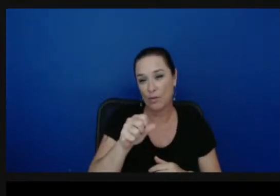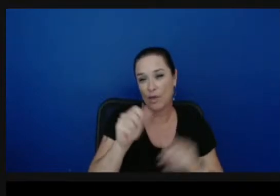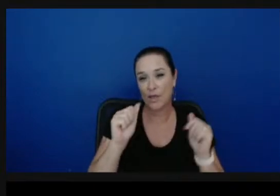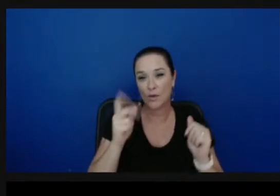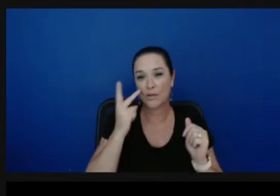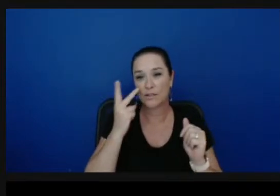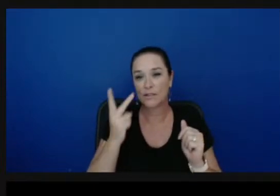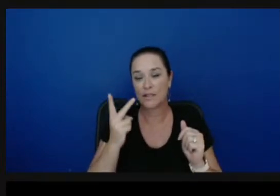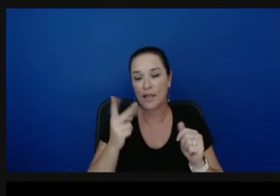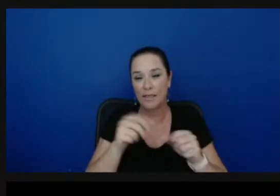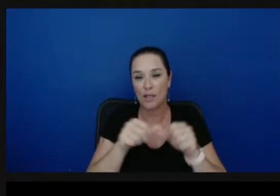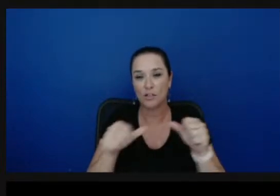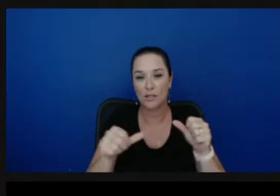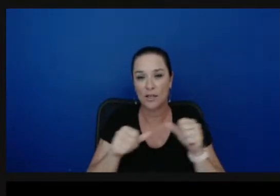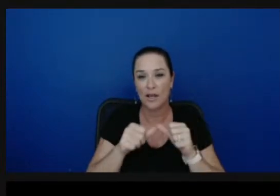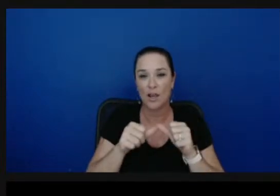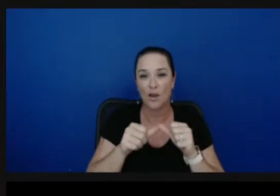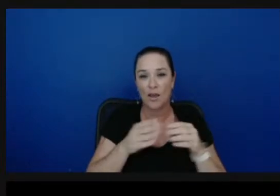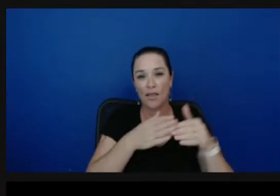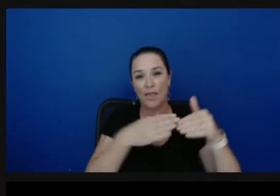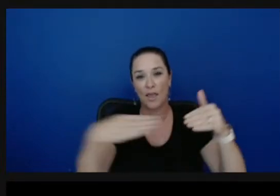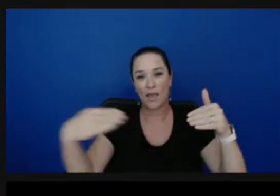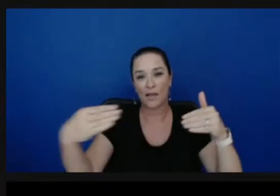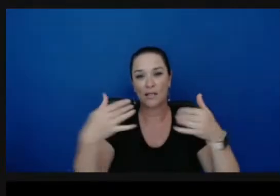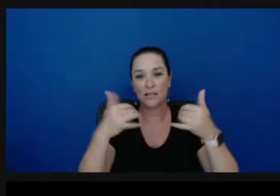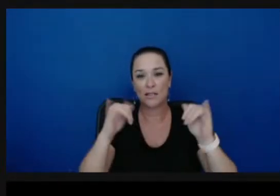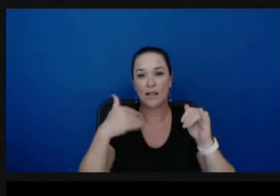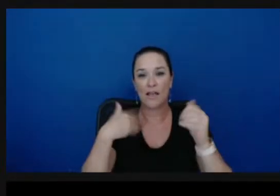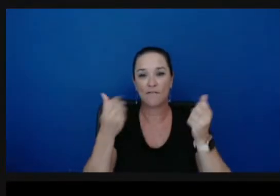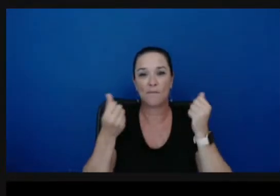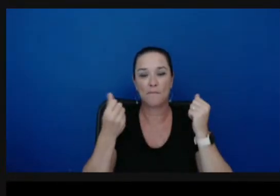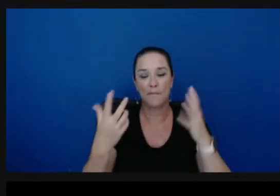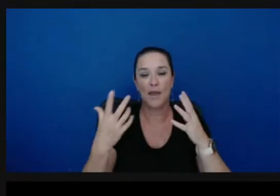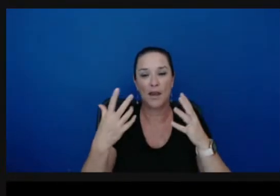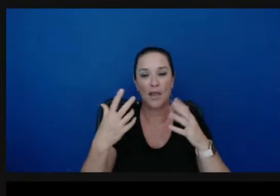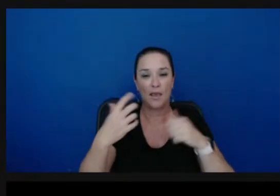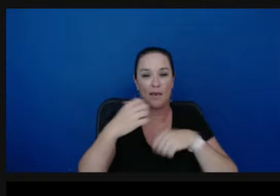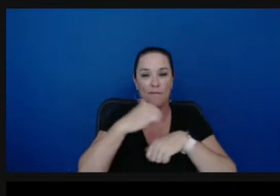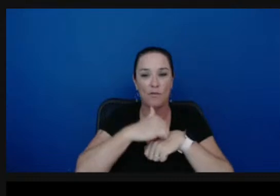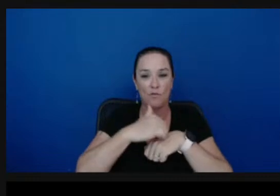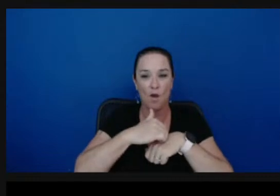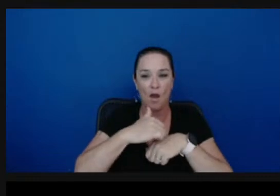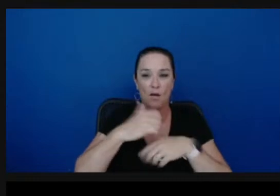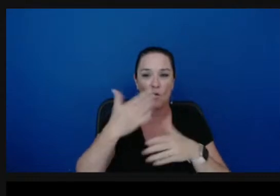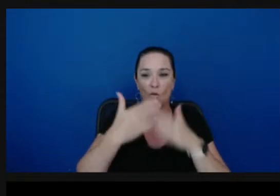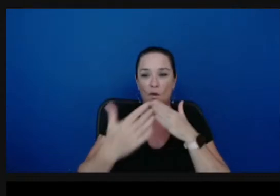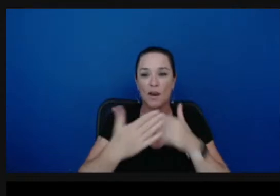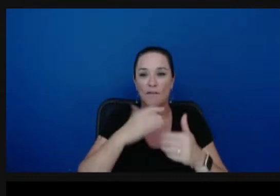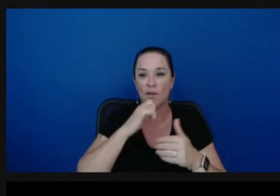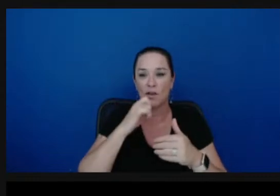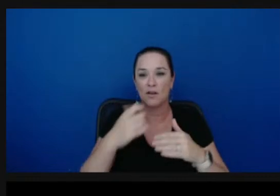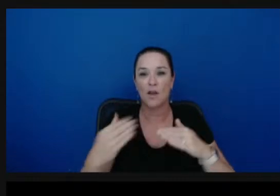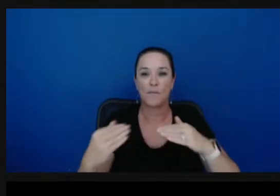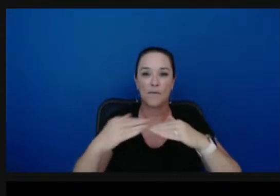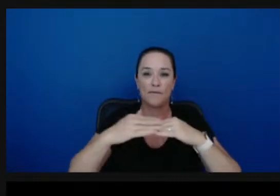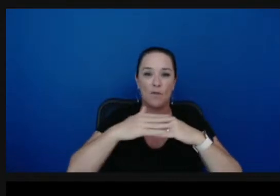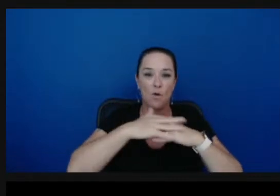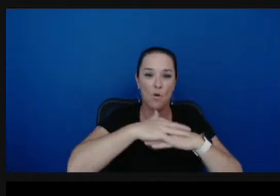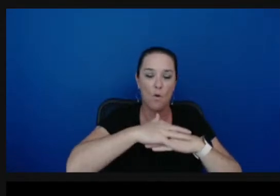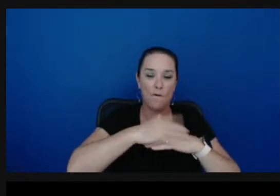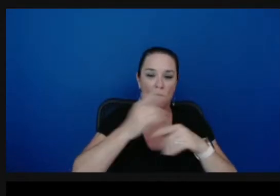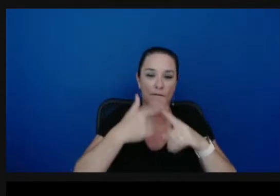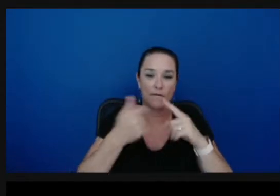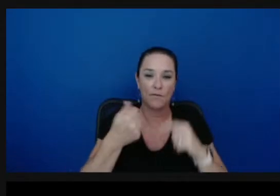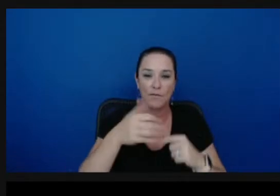whole area on the southern rim that still has lots of these ballistics all through here, whatever hasn't been covered in this flow from 1982, right